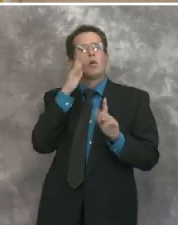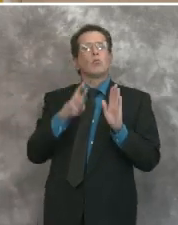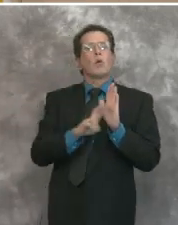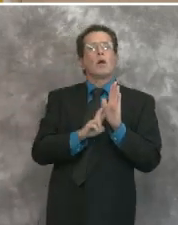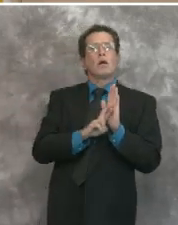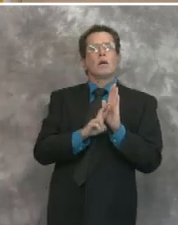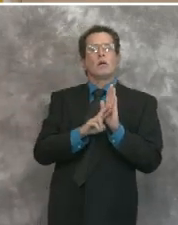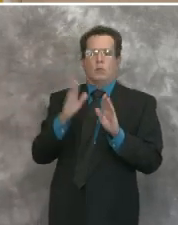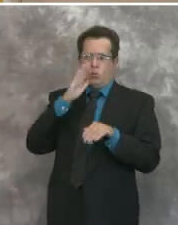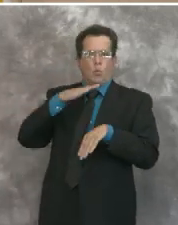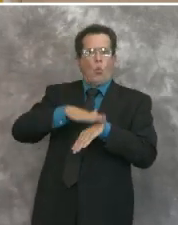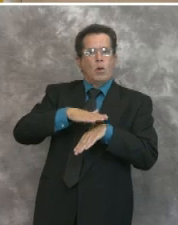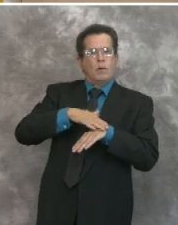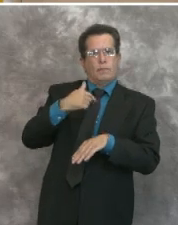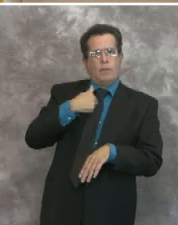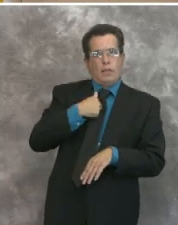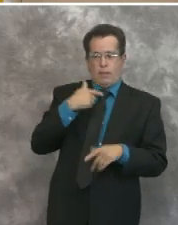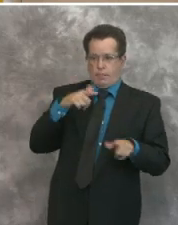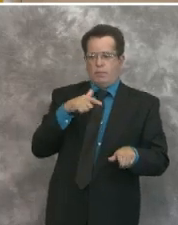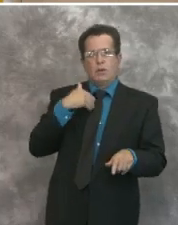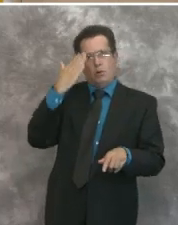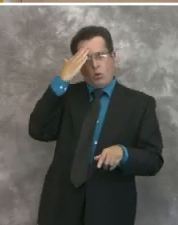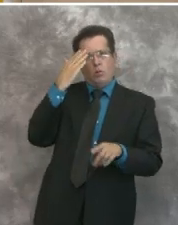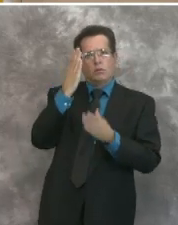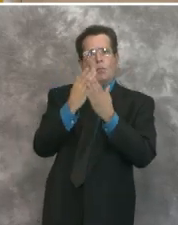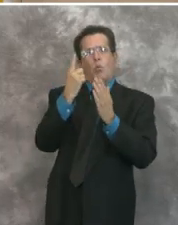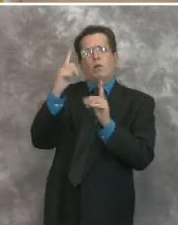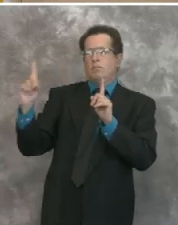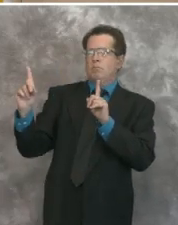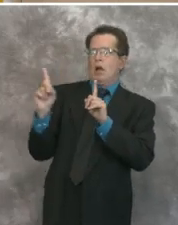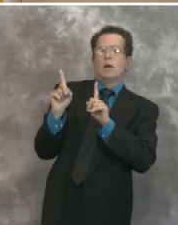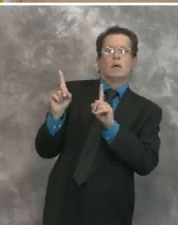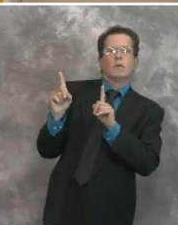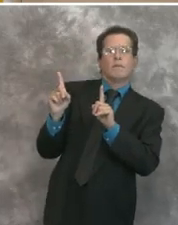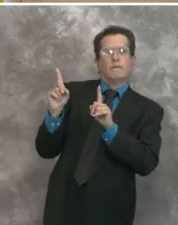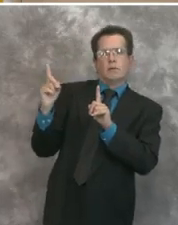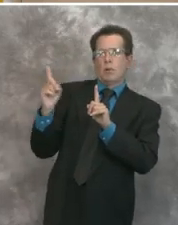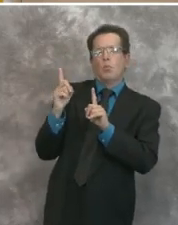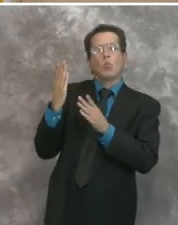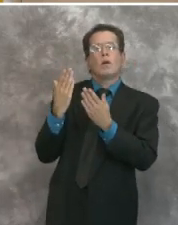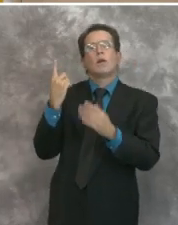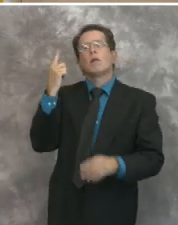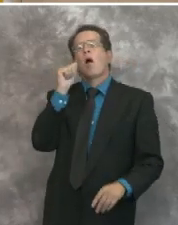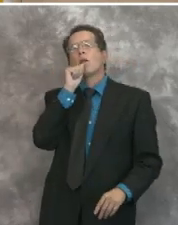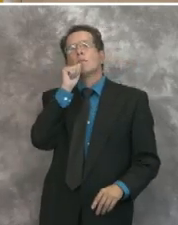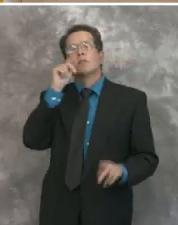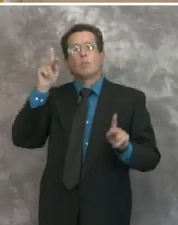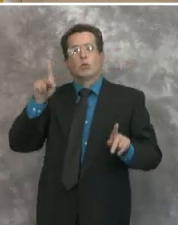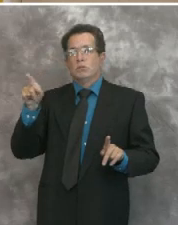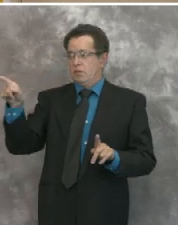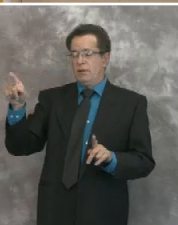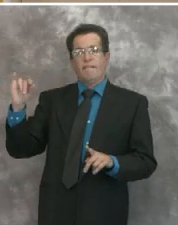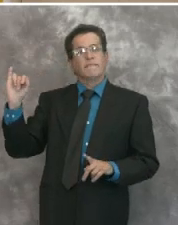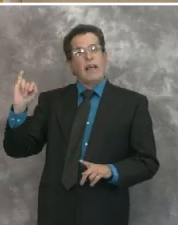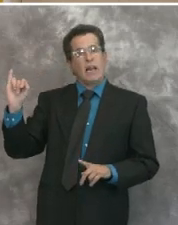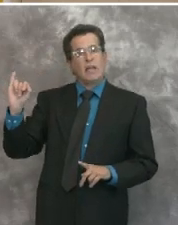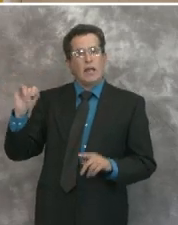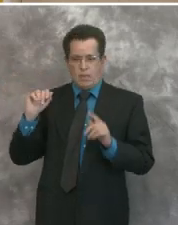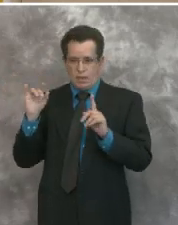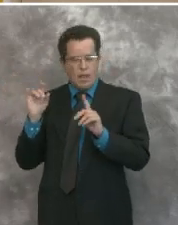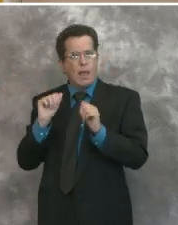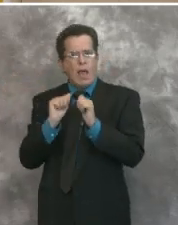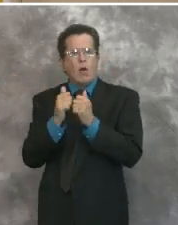be notified later that day that I've been in proximity to a person, anonymous, who is infected? Is that how that would